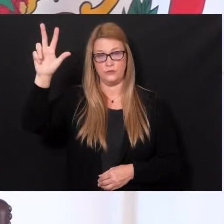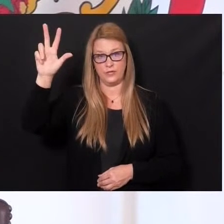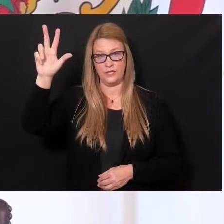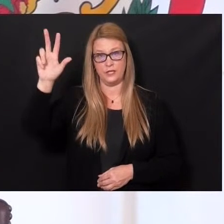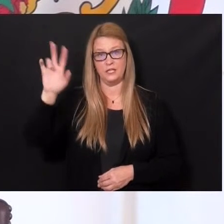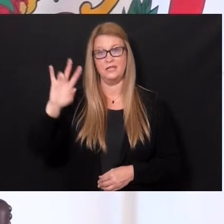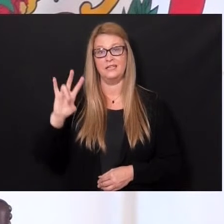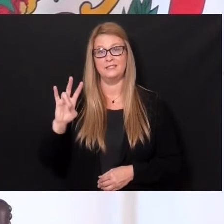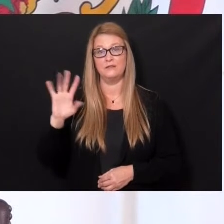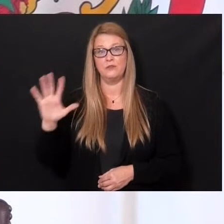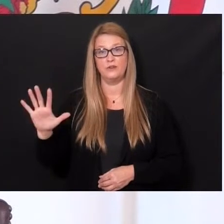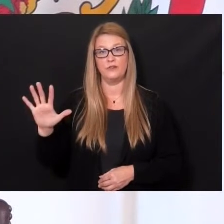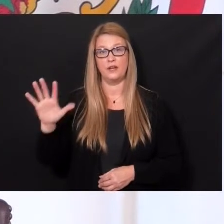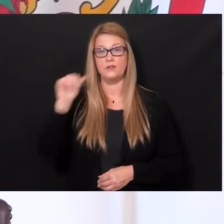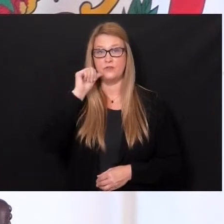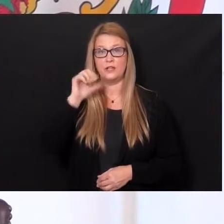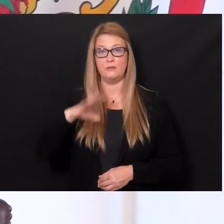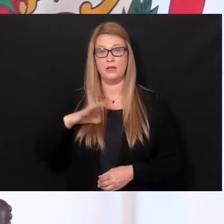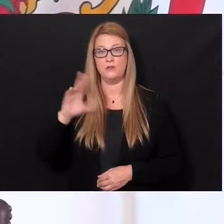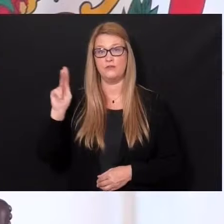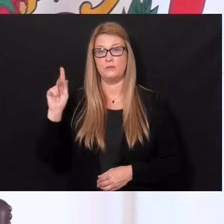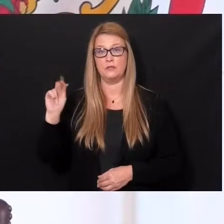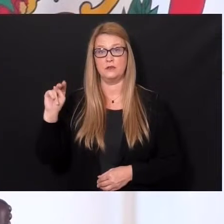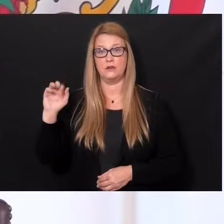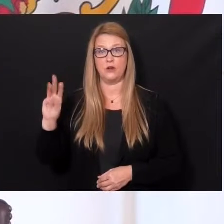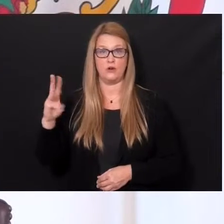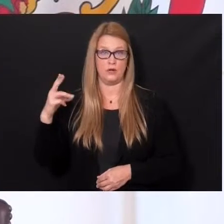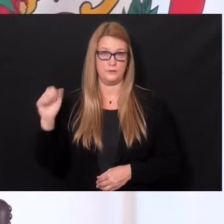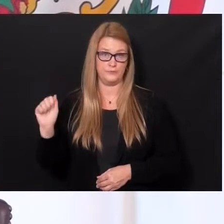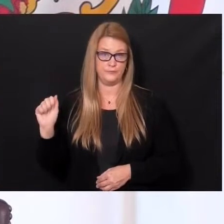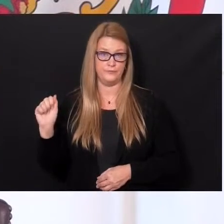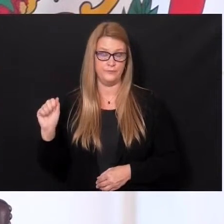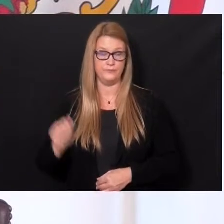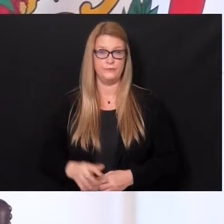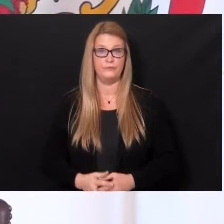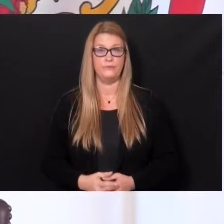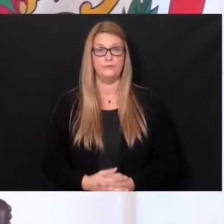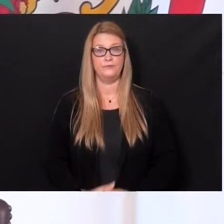death is a 75-year-old female from Kanawha County.